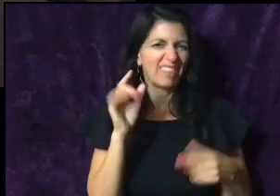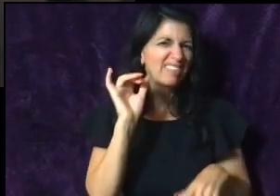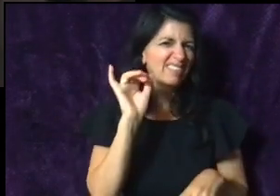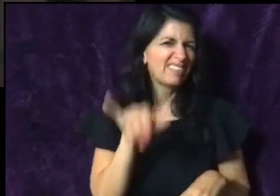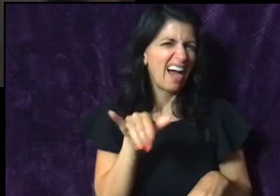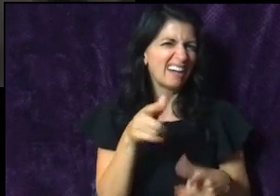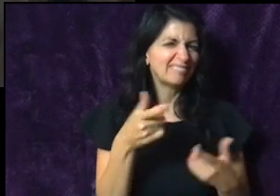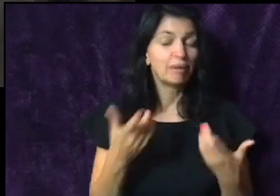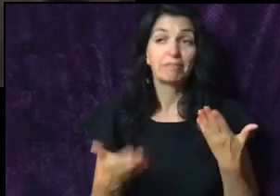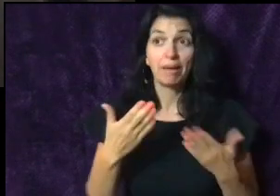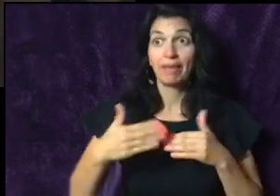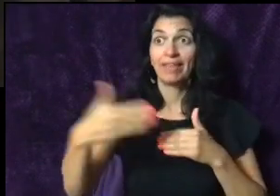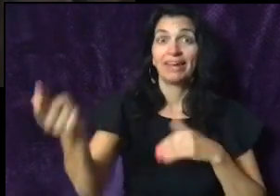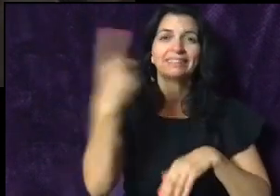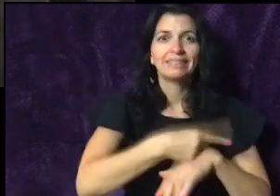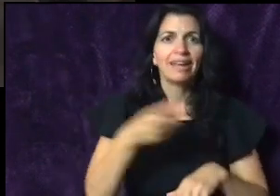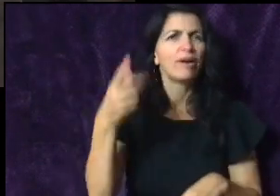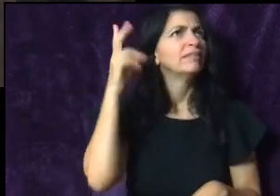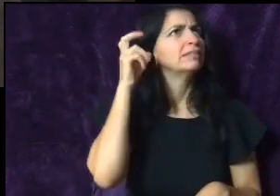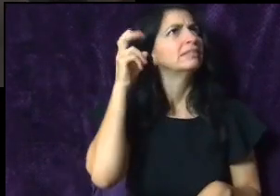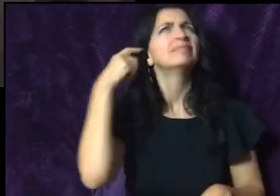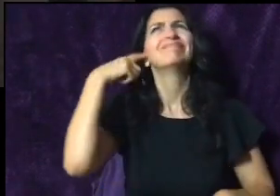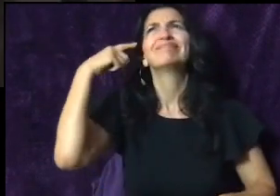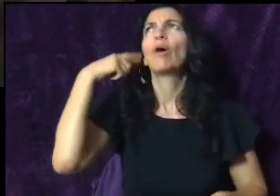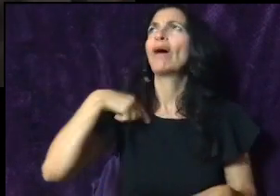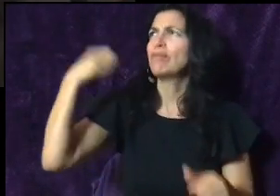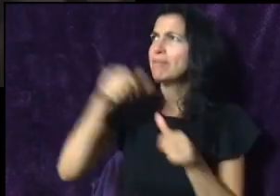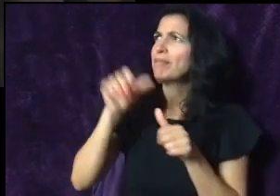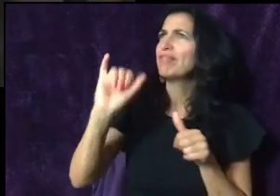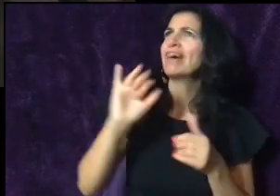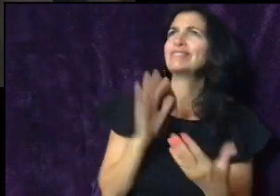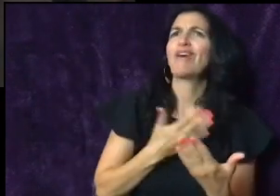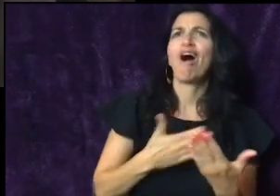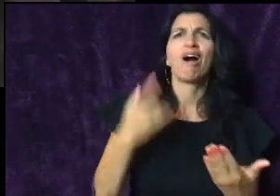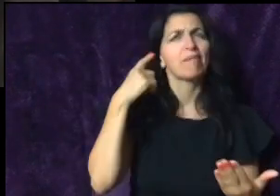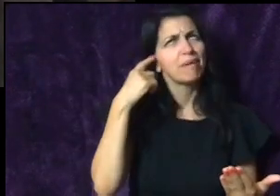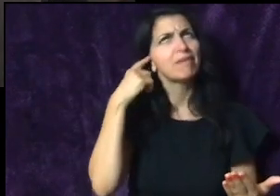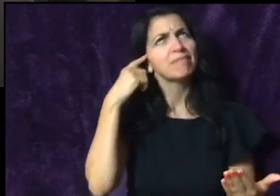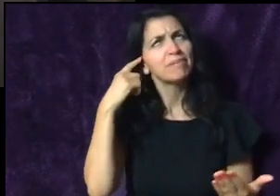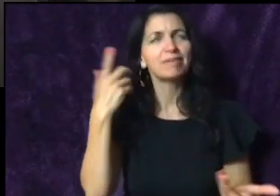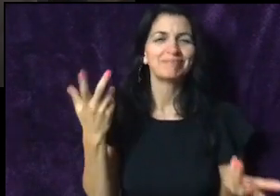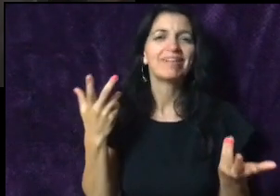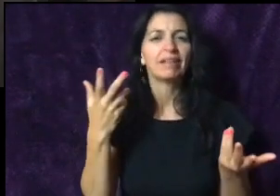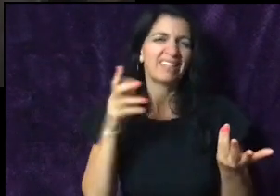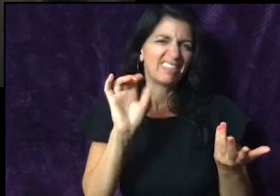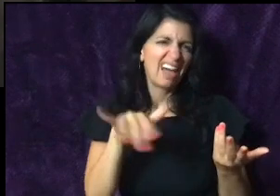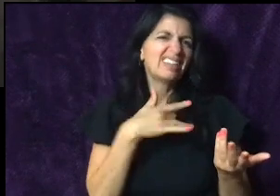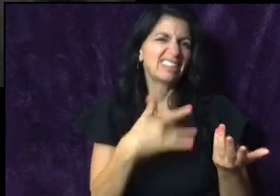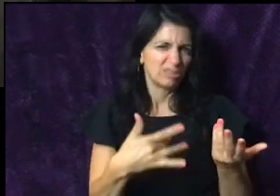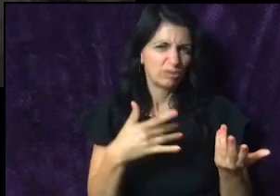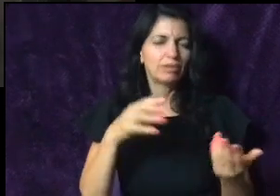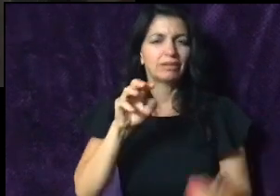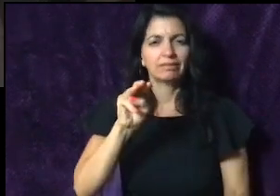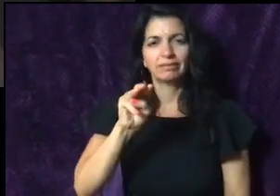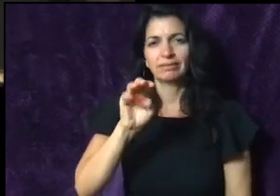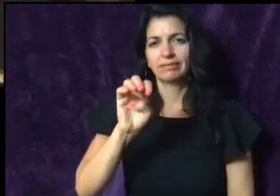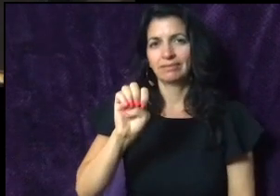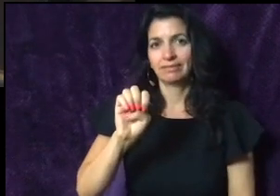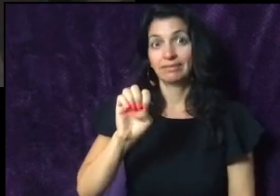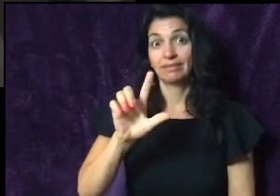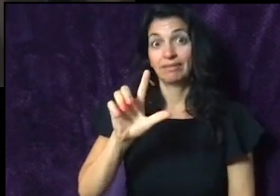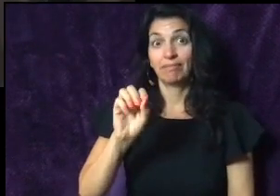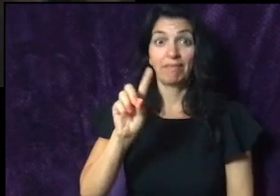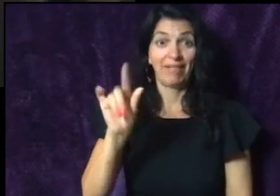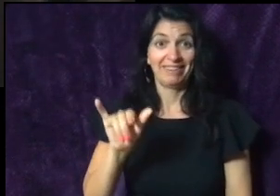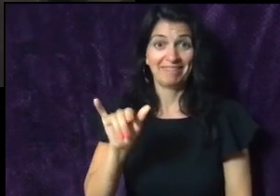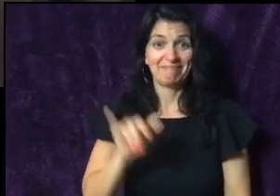after you hear the piece, or maybe the next day when it's like caught in your ear and you're like, oh yeah, I remember that song, that was cool. You're usually humming the melody.